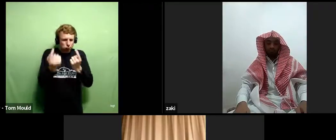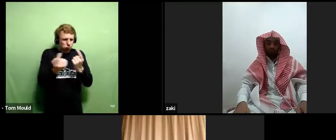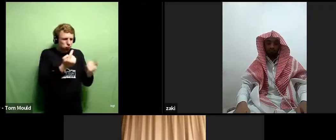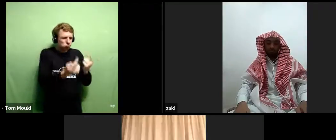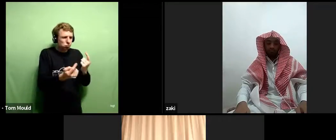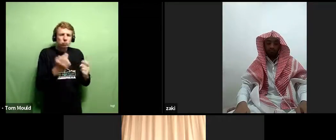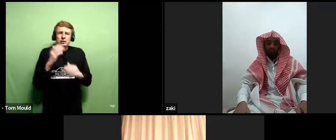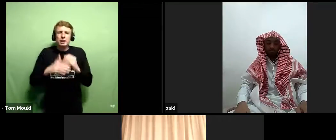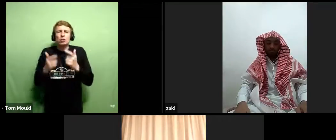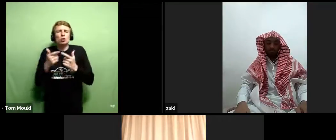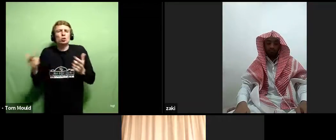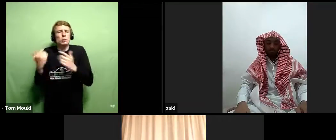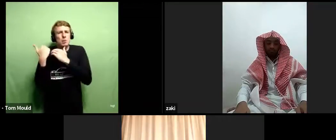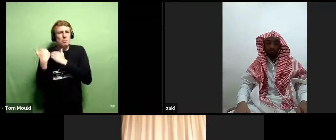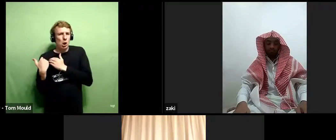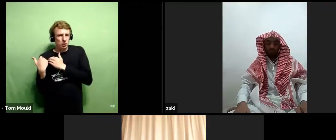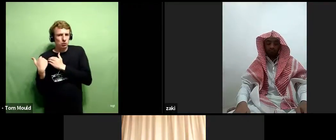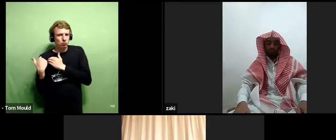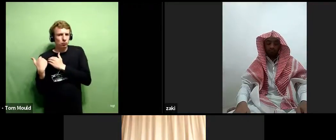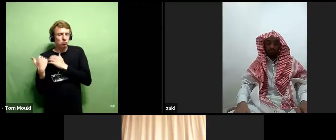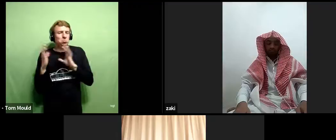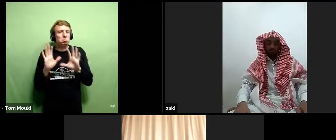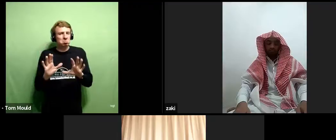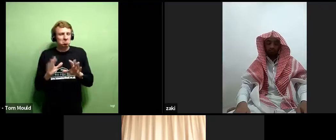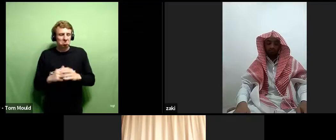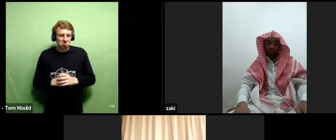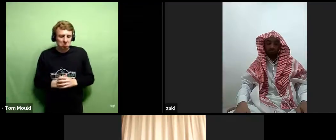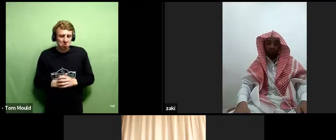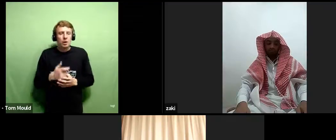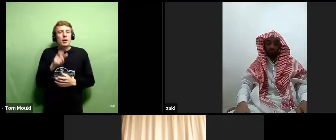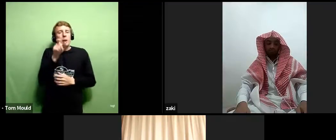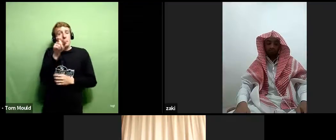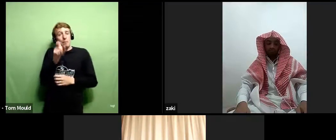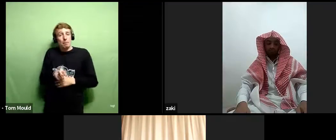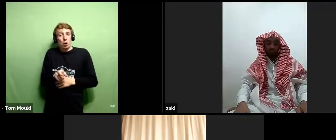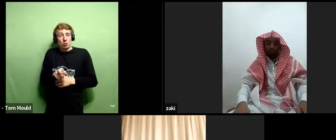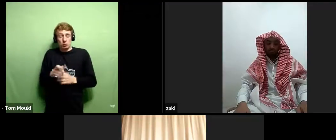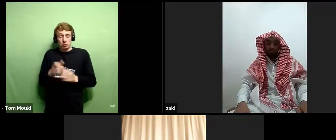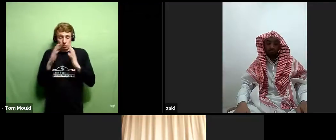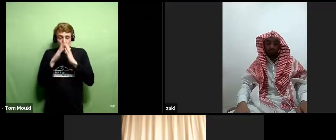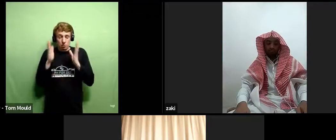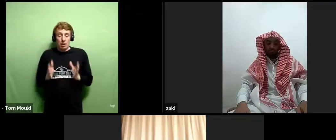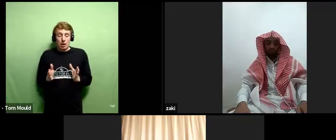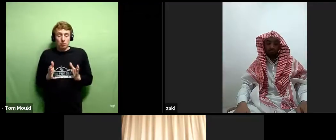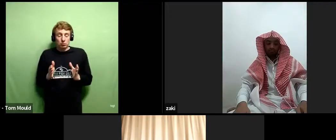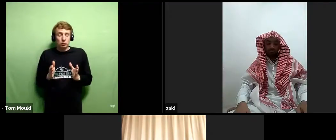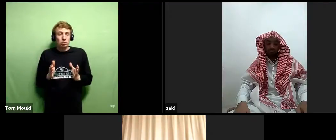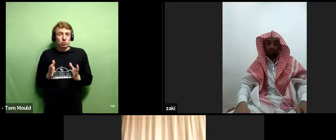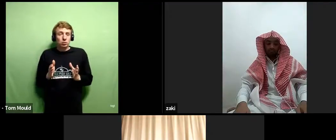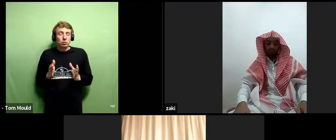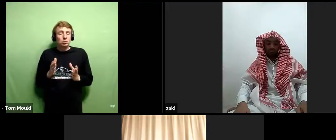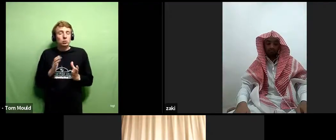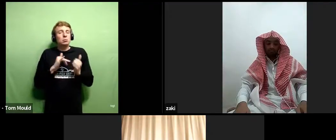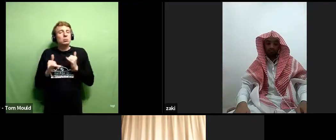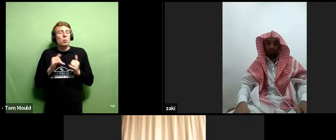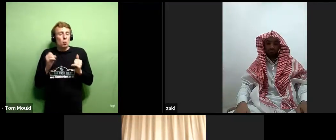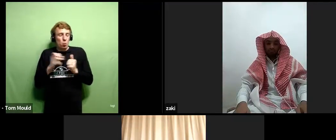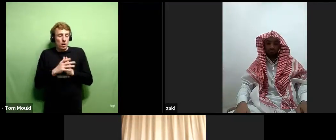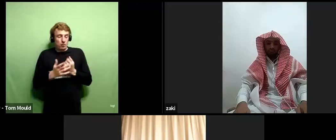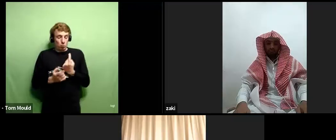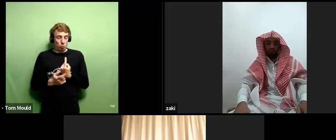houses, there is no sin upon them to remain within that house because they are not allowed,